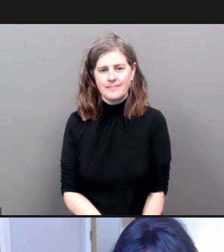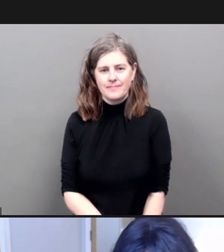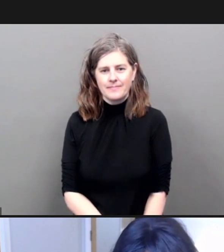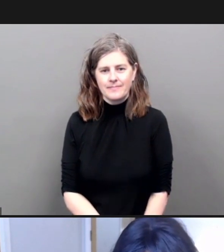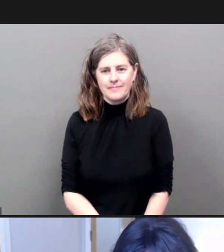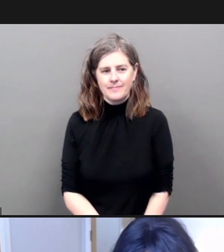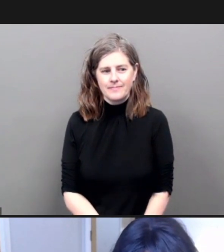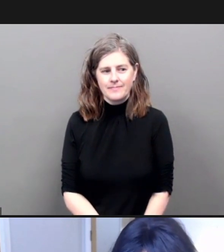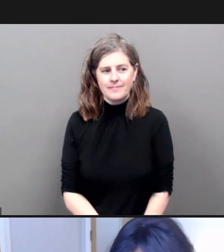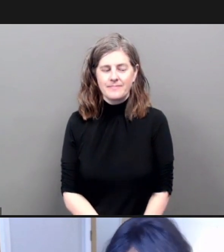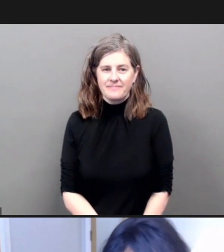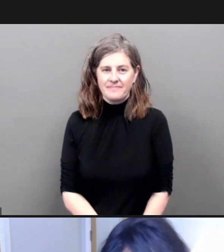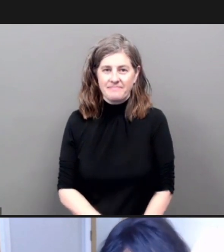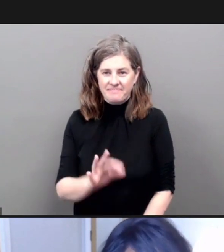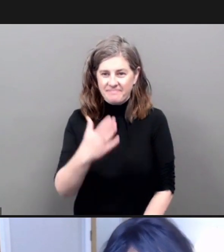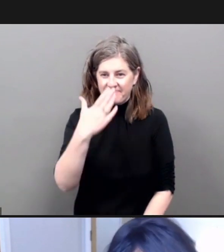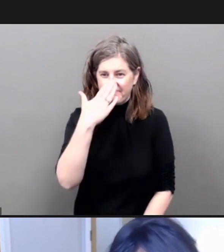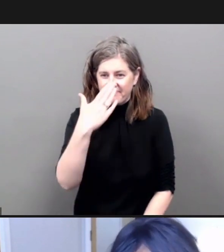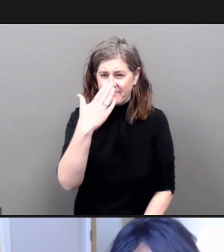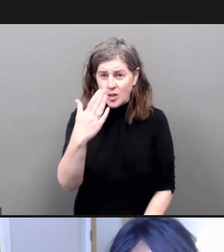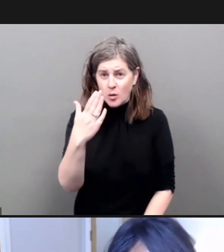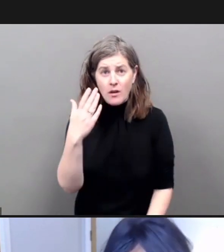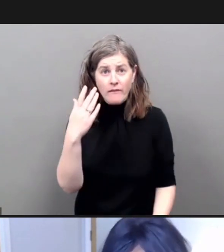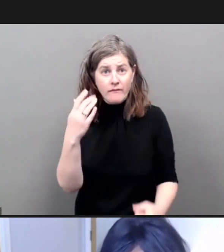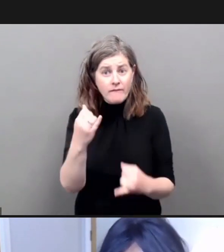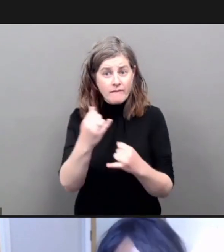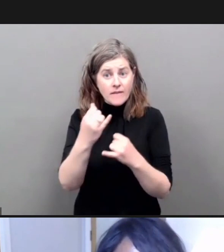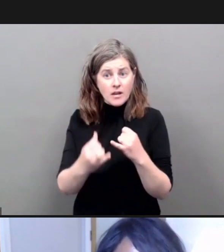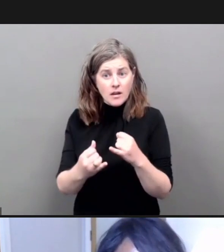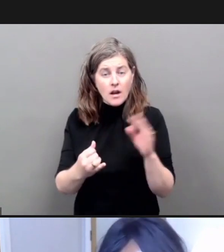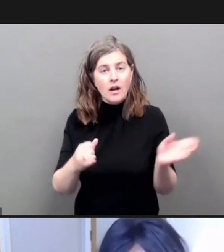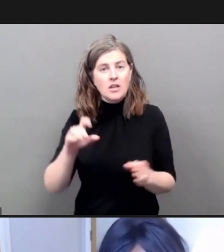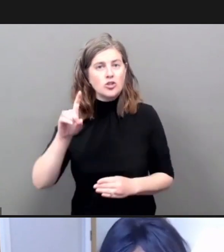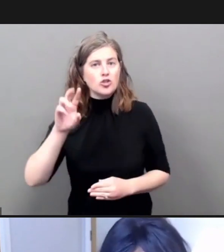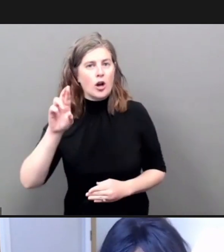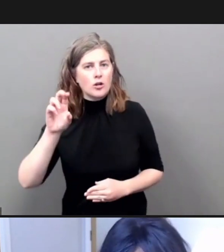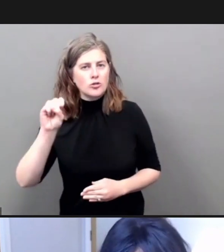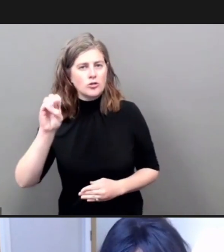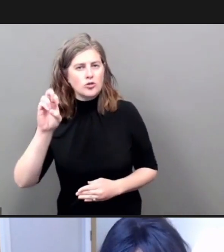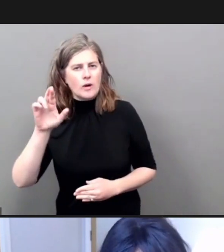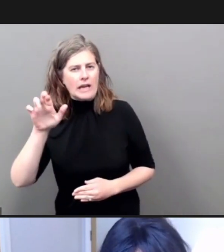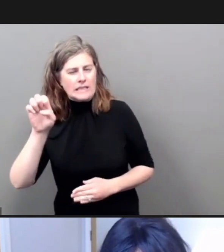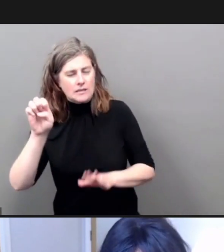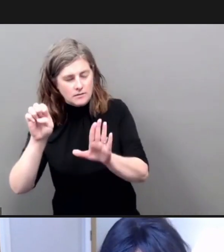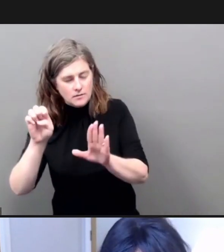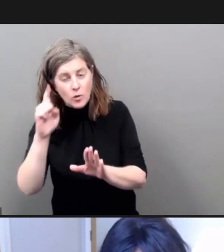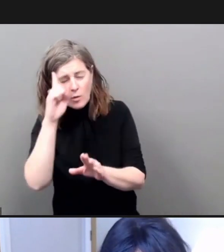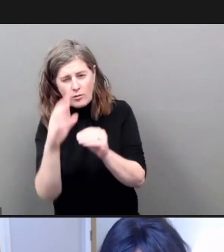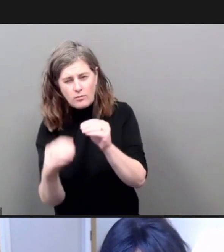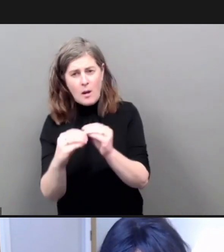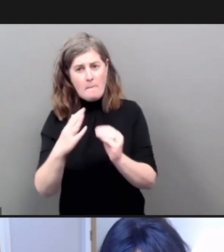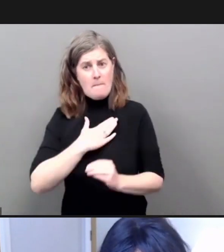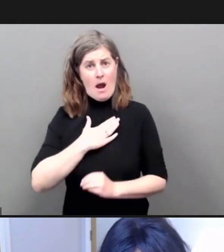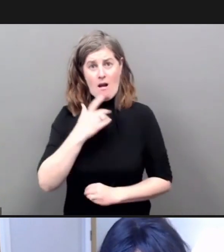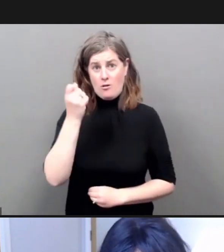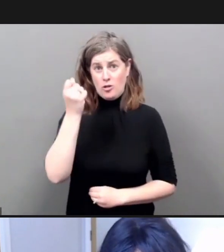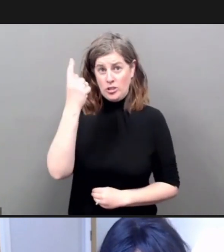Okay, thank you, everyone. And we have a final hand. Alex, one other thing. I think my understanding is